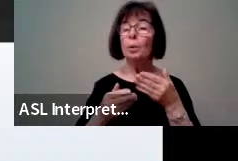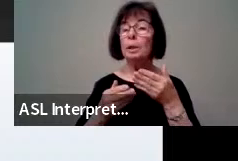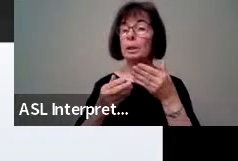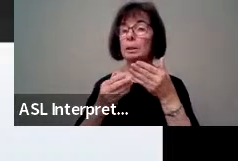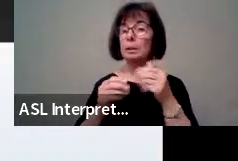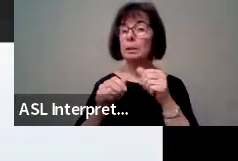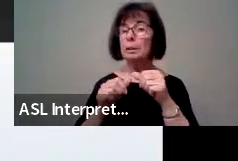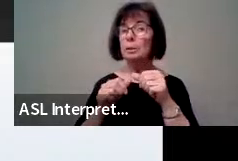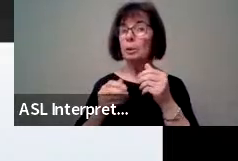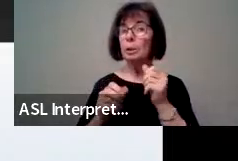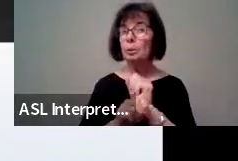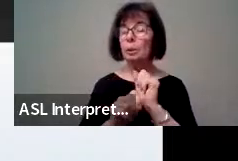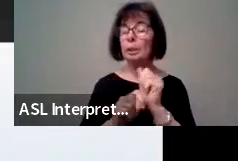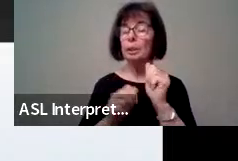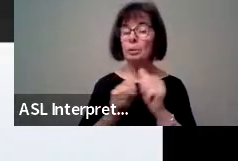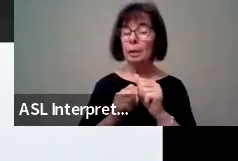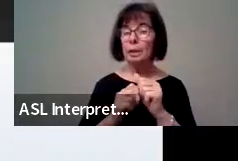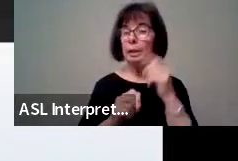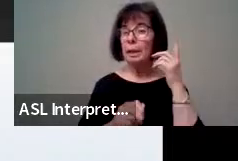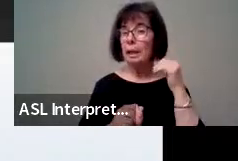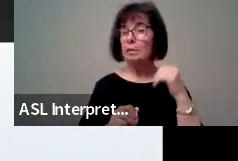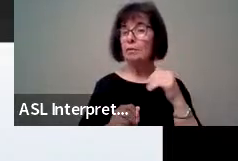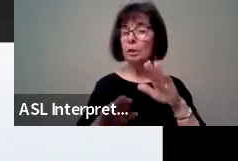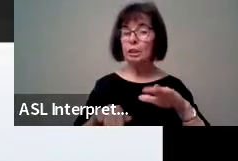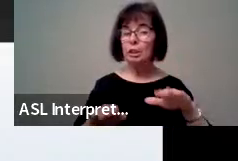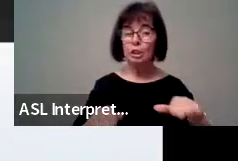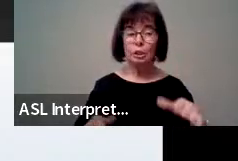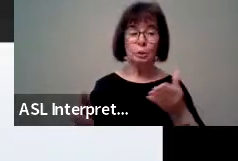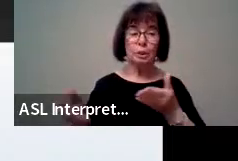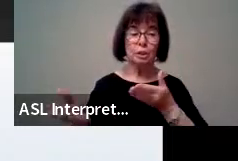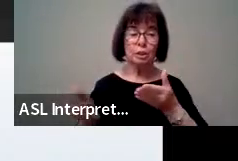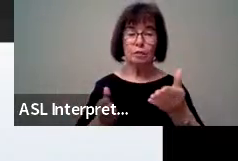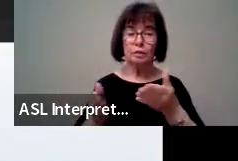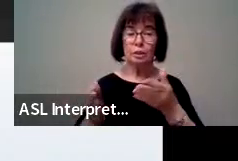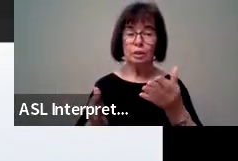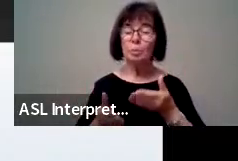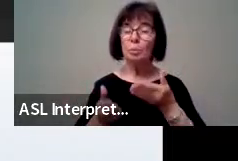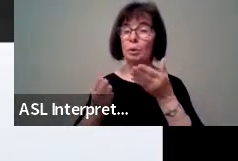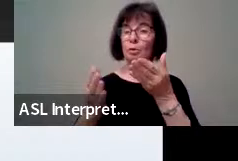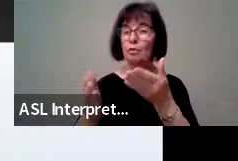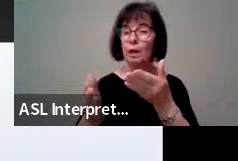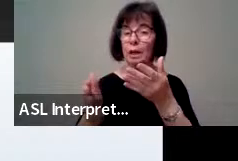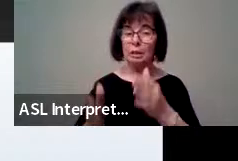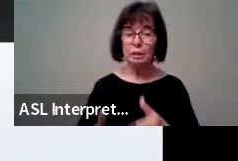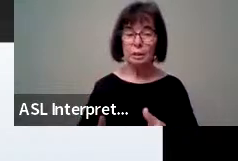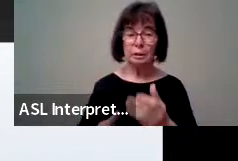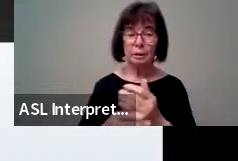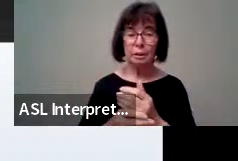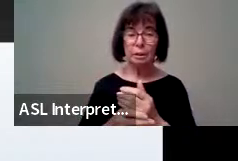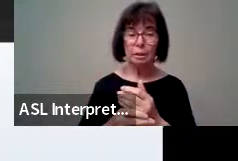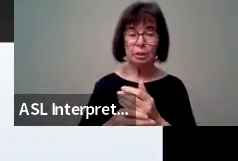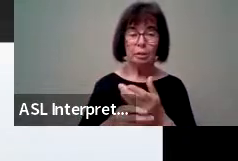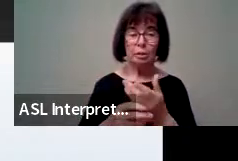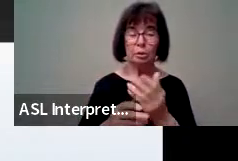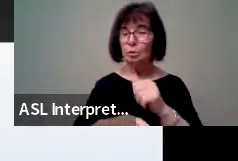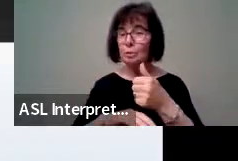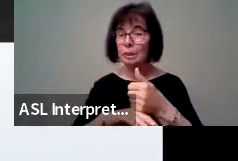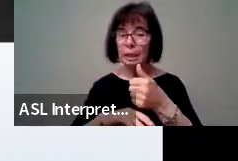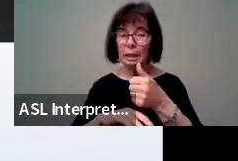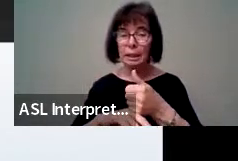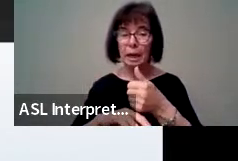our California Children's Services providers to do some direct outreach to engage them in signing up for